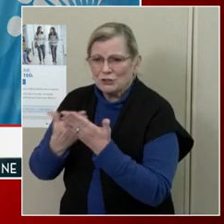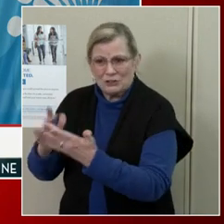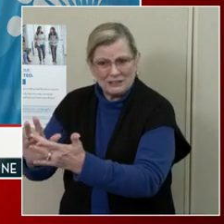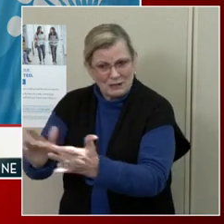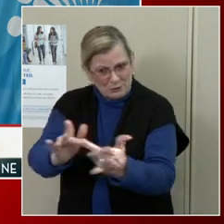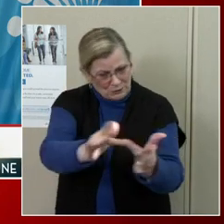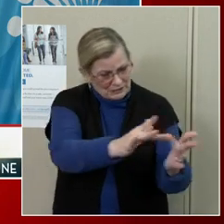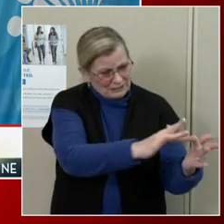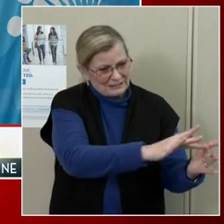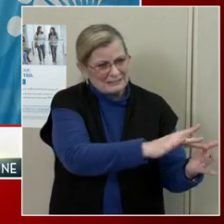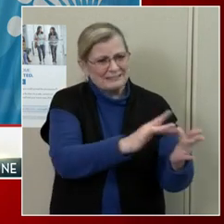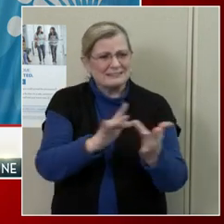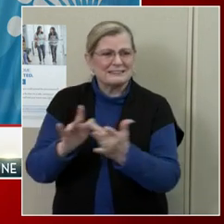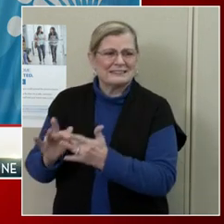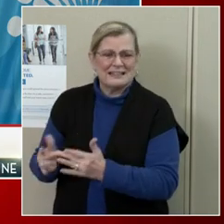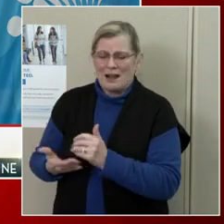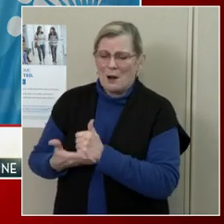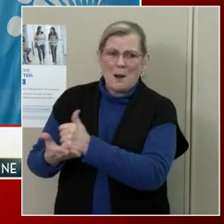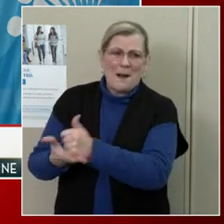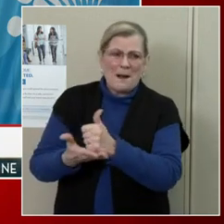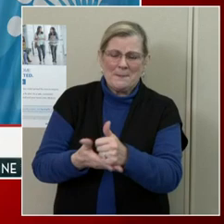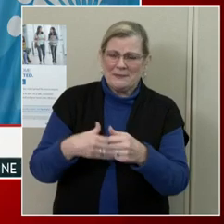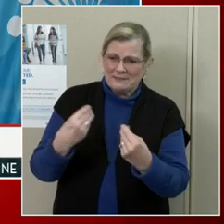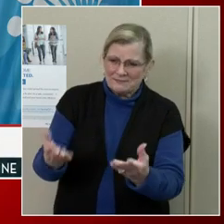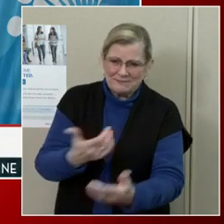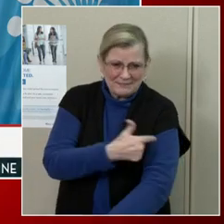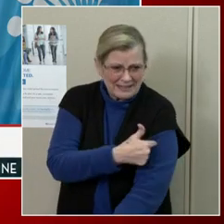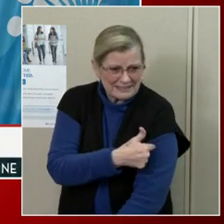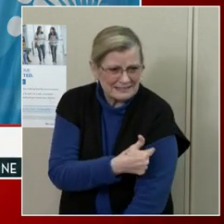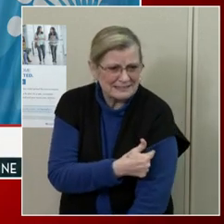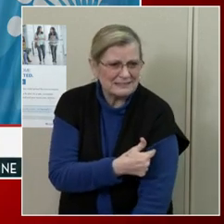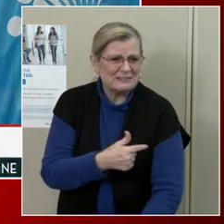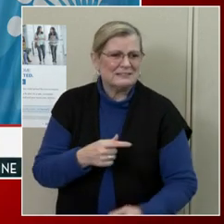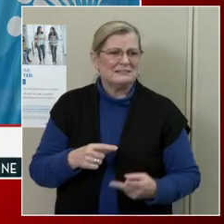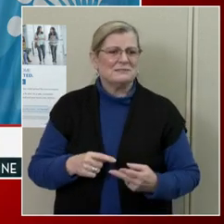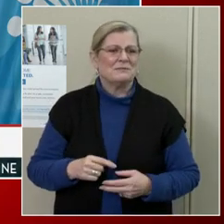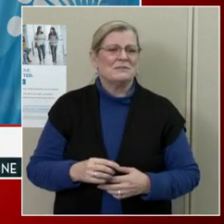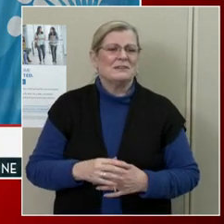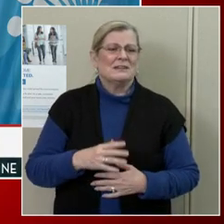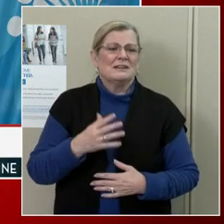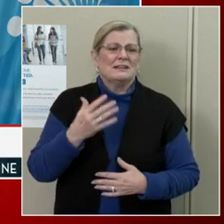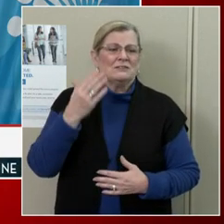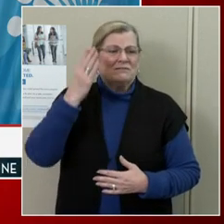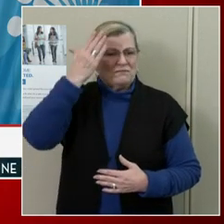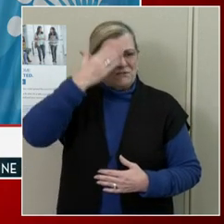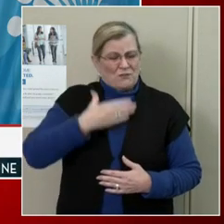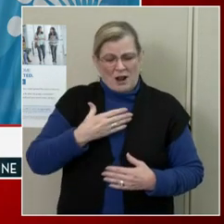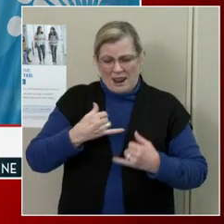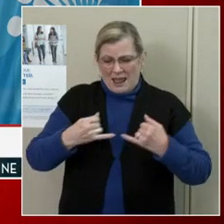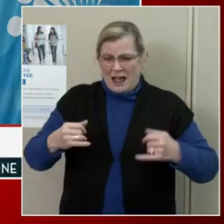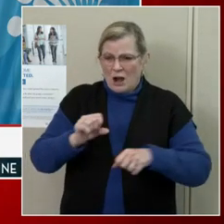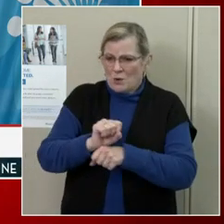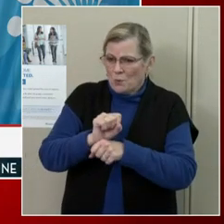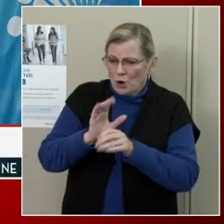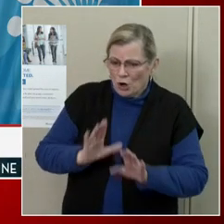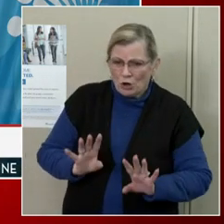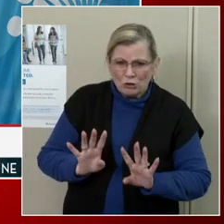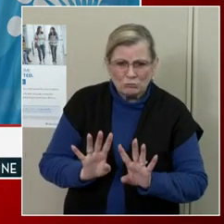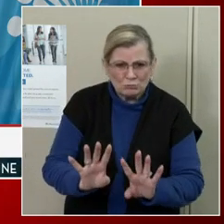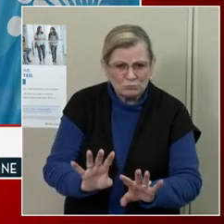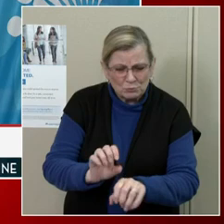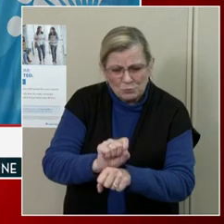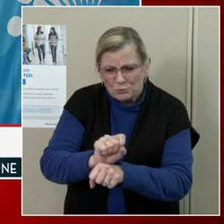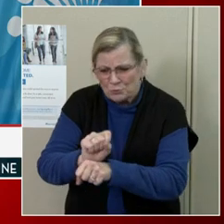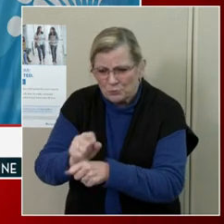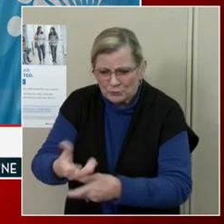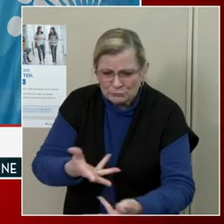for vaccinating our first responders and our frontline public health workers. It's such an amazing opportunity that during this first week